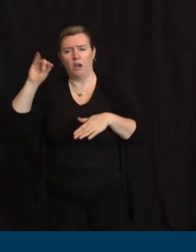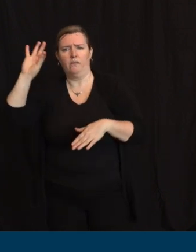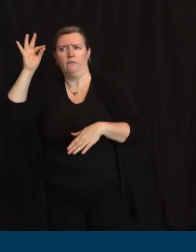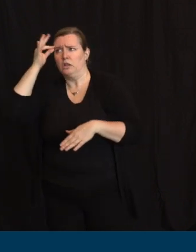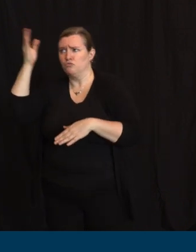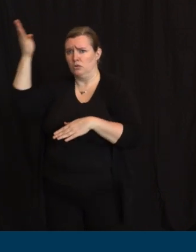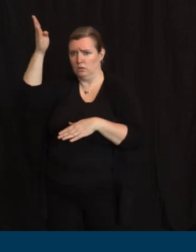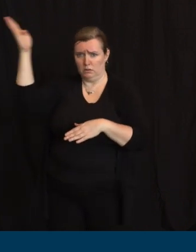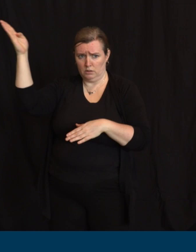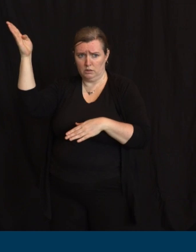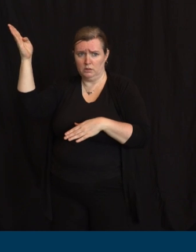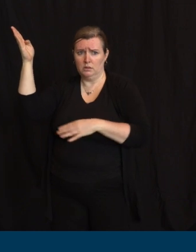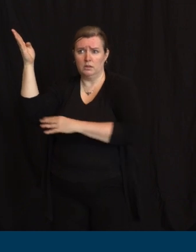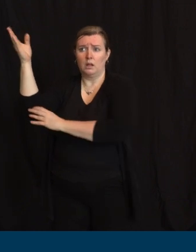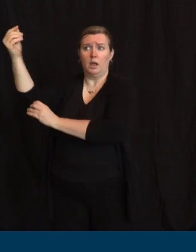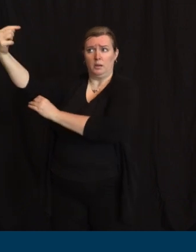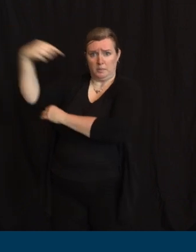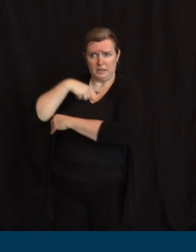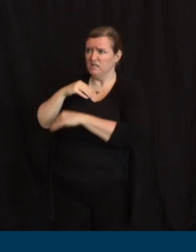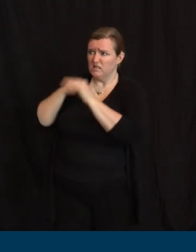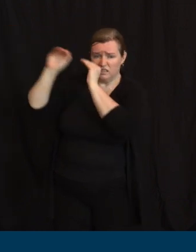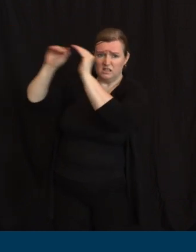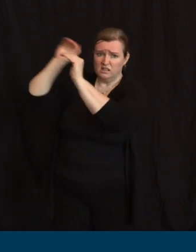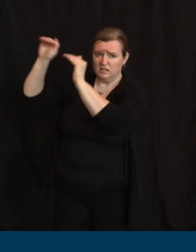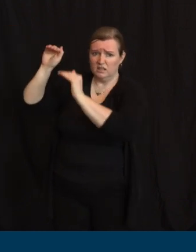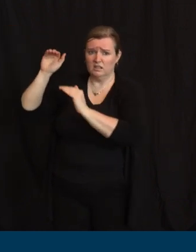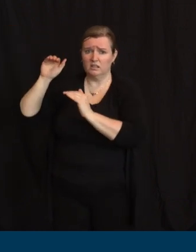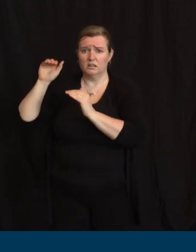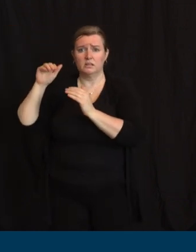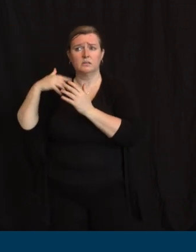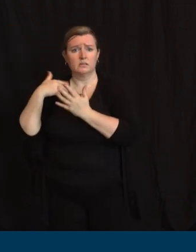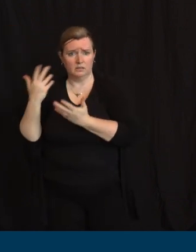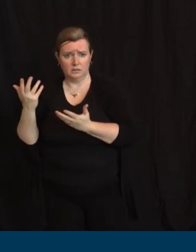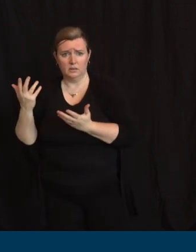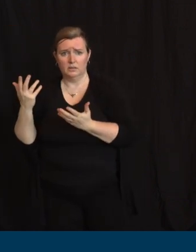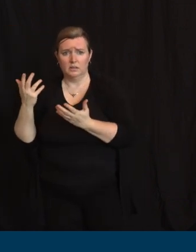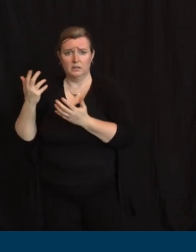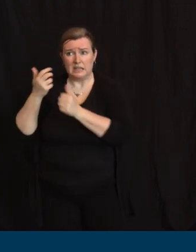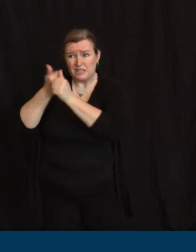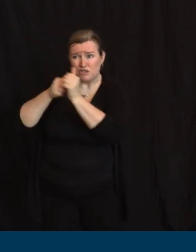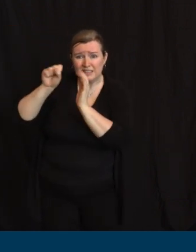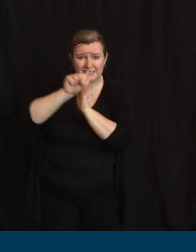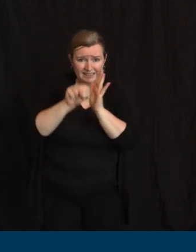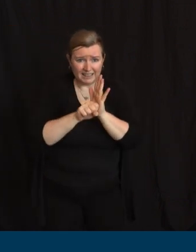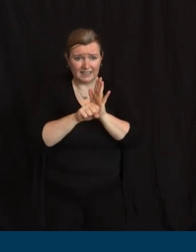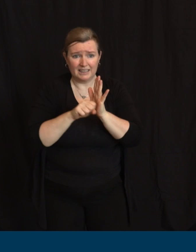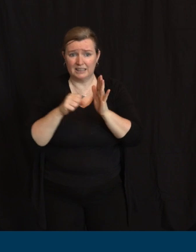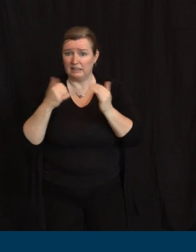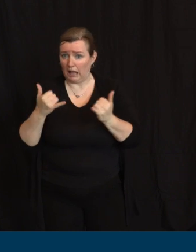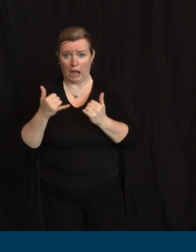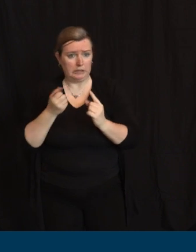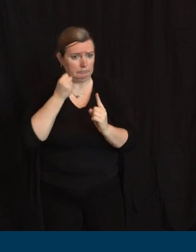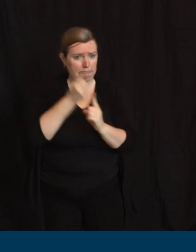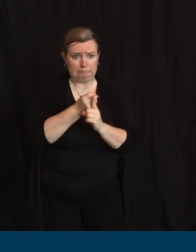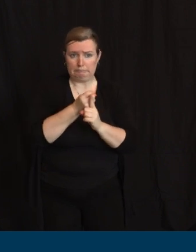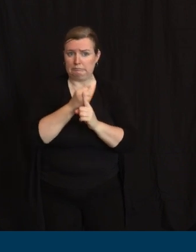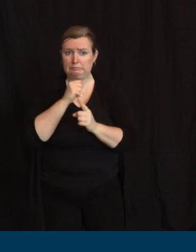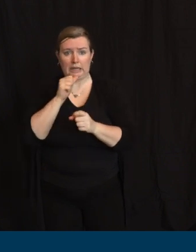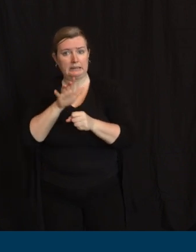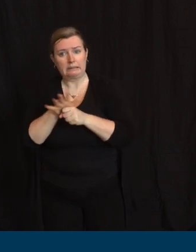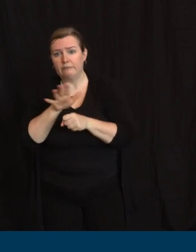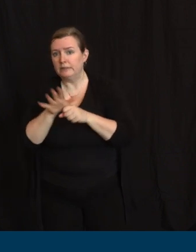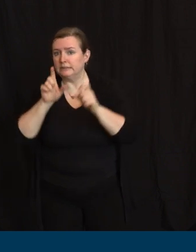and alongside all of our governors. Each state is experiencing a shortage of tests. This